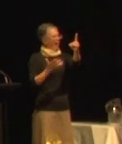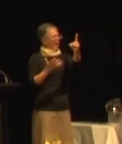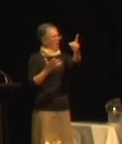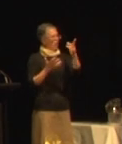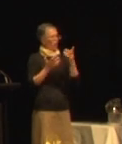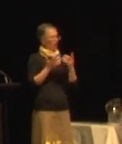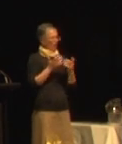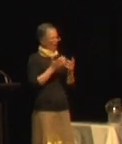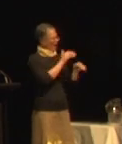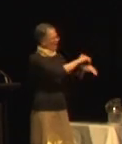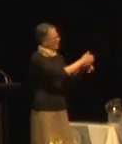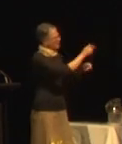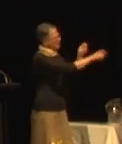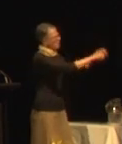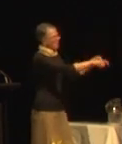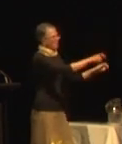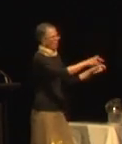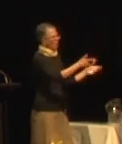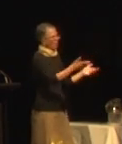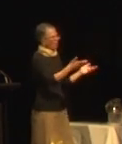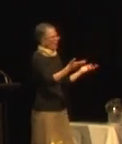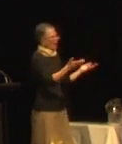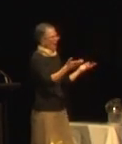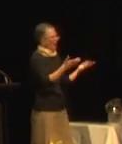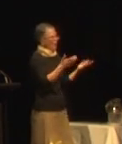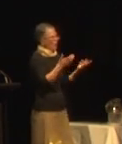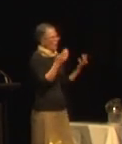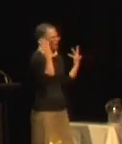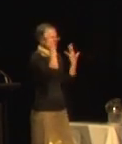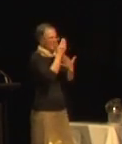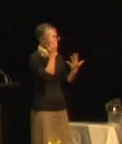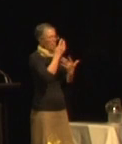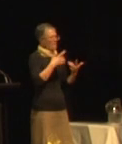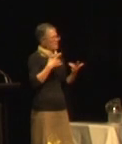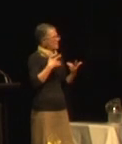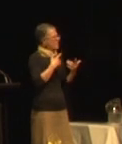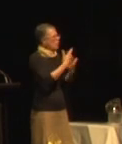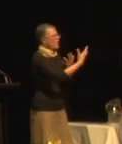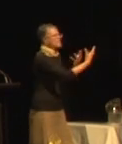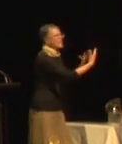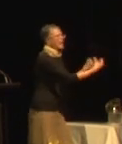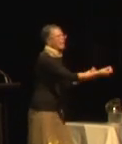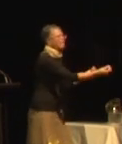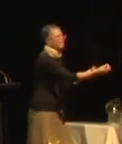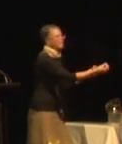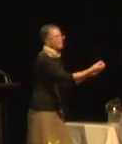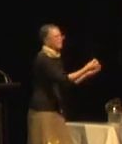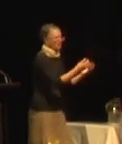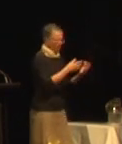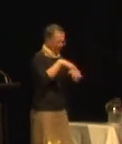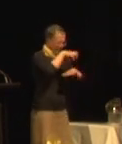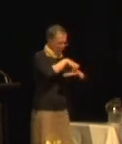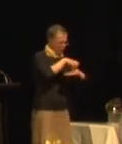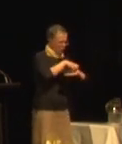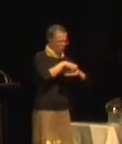this enormous void, vacuum of deep space. Very few institutions are trying to act